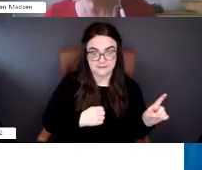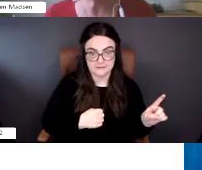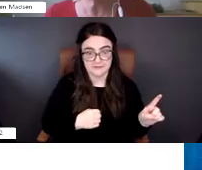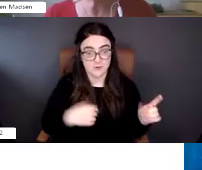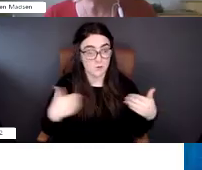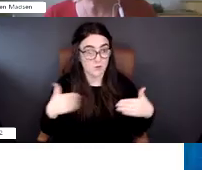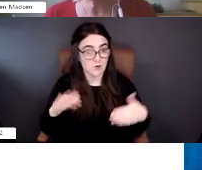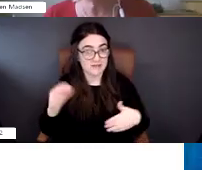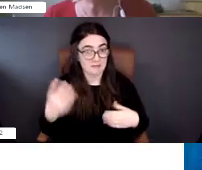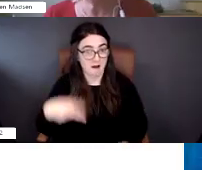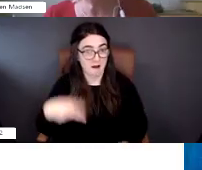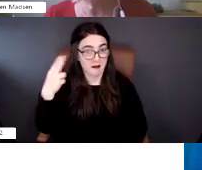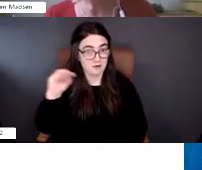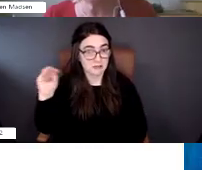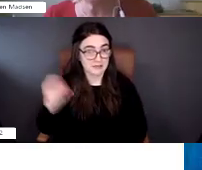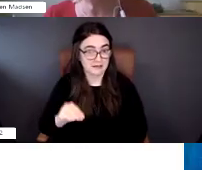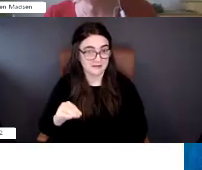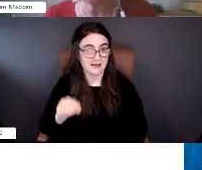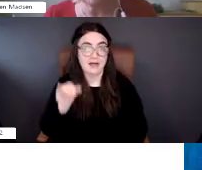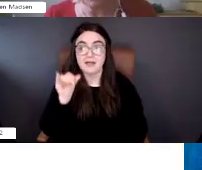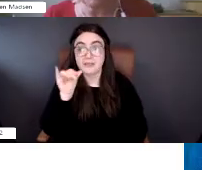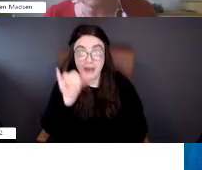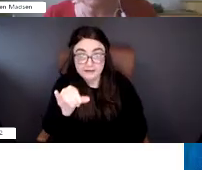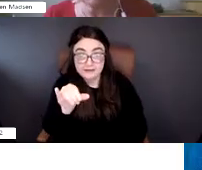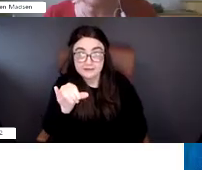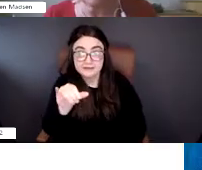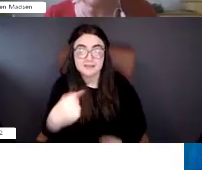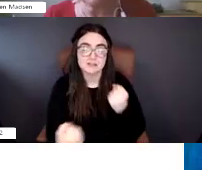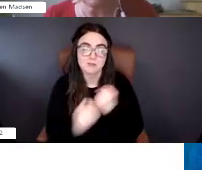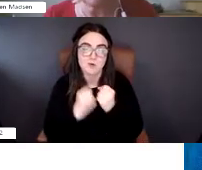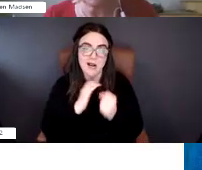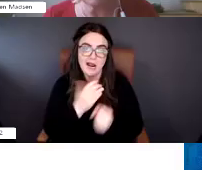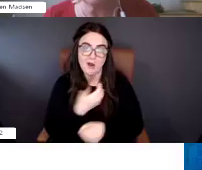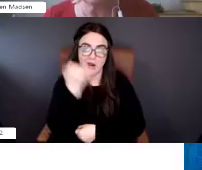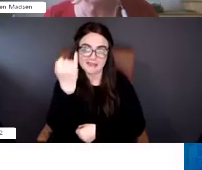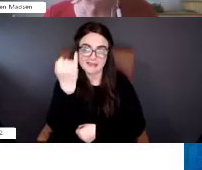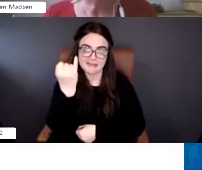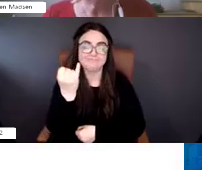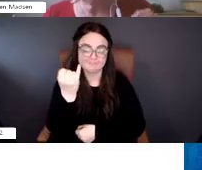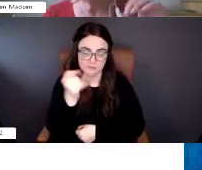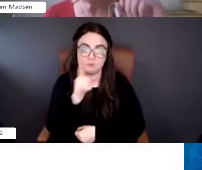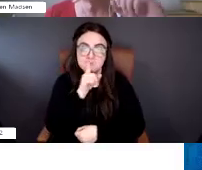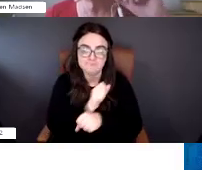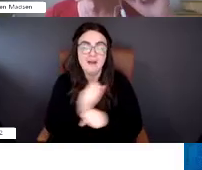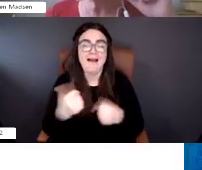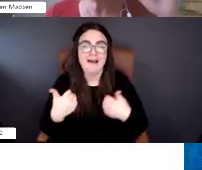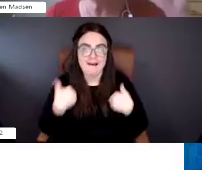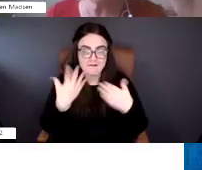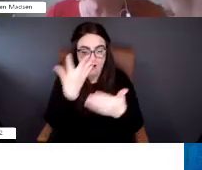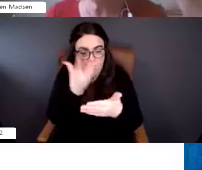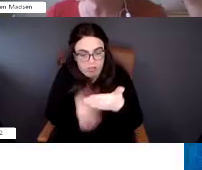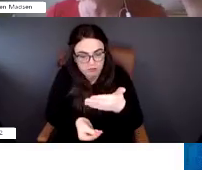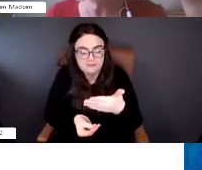high. Like, what it did was it really supported the idea that what we were doing was important and what we were embarking on. But also, this was